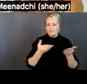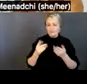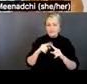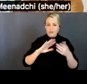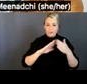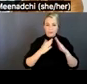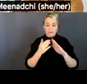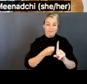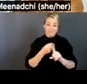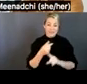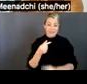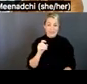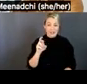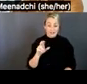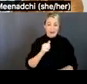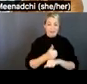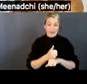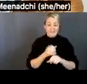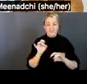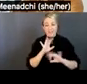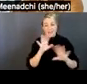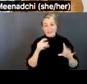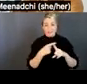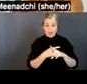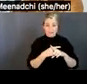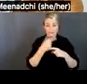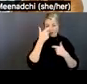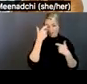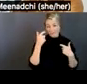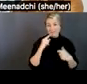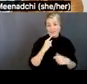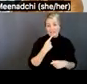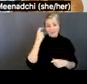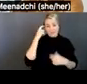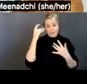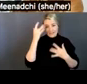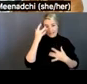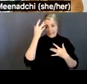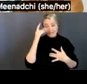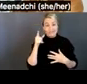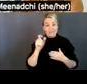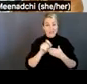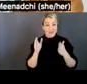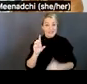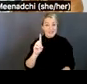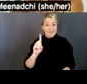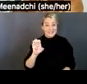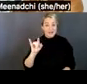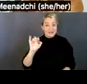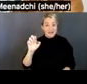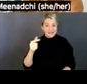by gender-based violence, complex trauma, and serious mental illness. She is the author of Decolonizing